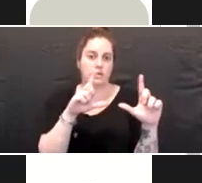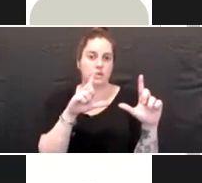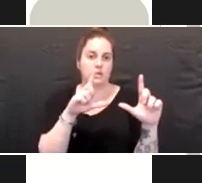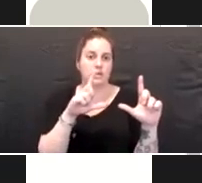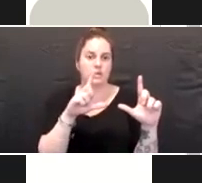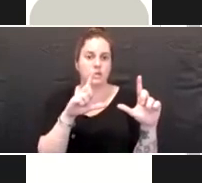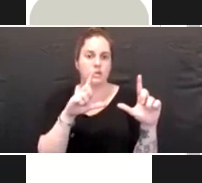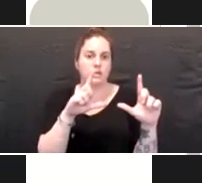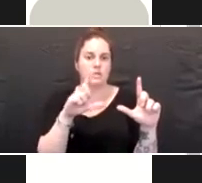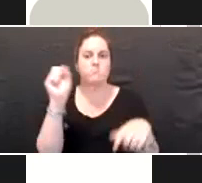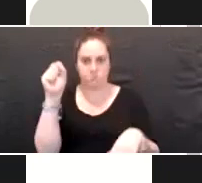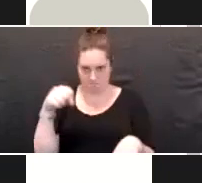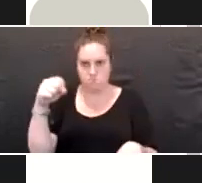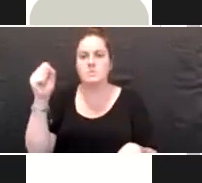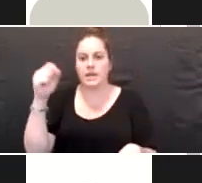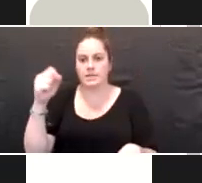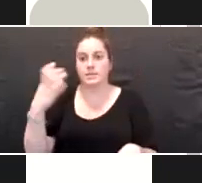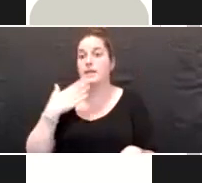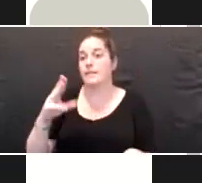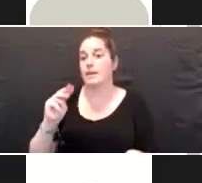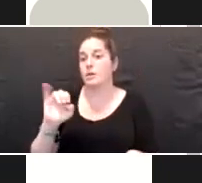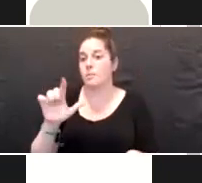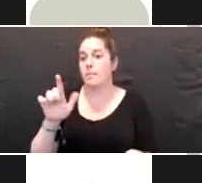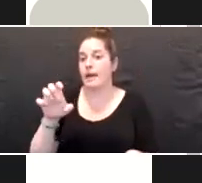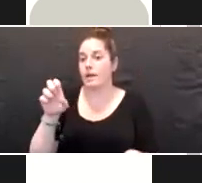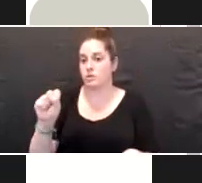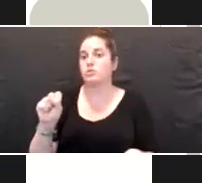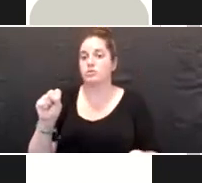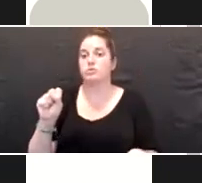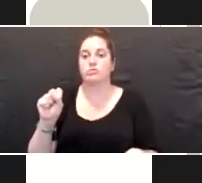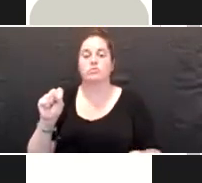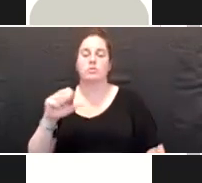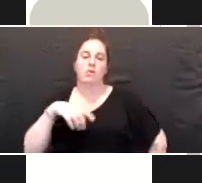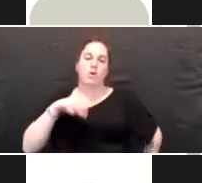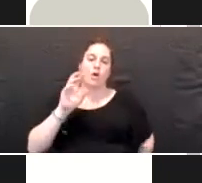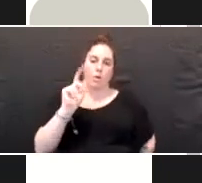Yes. Thank you very much, Miles. Okay, so